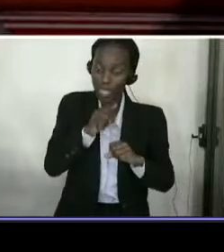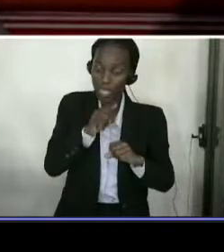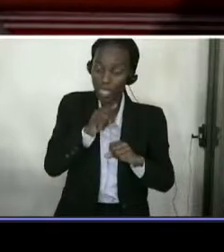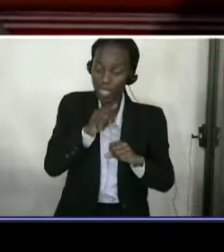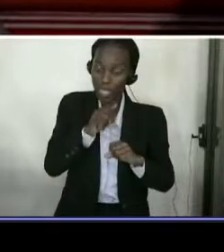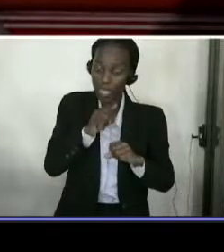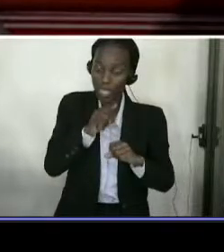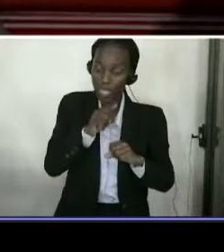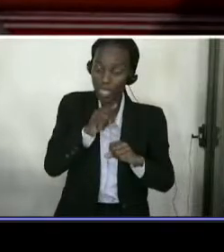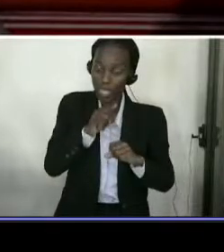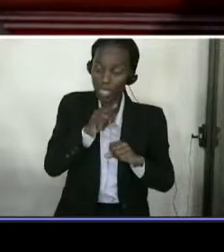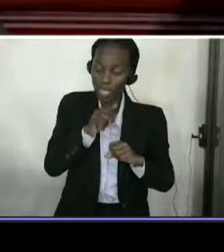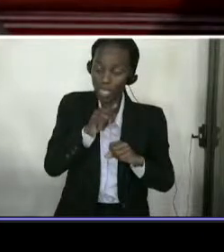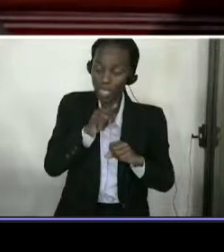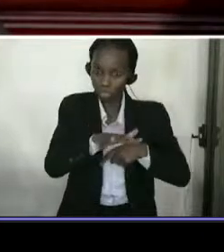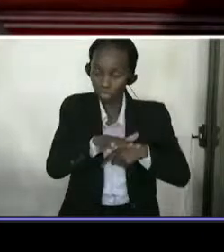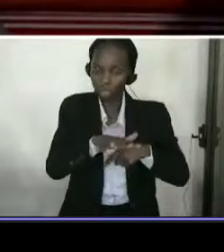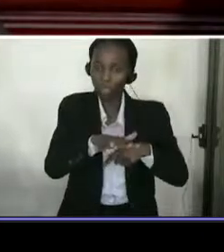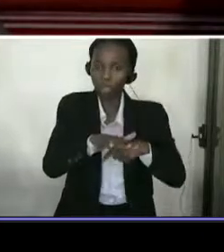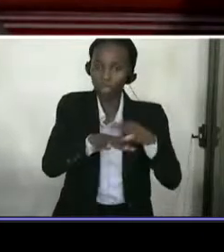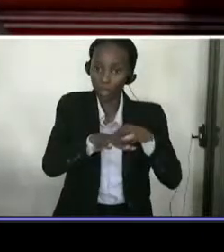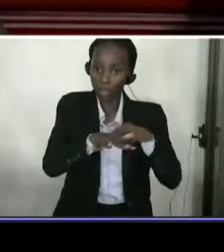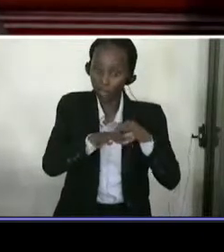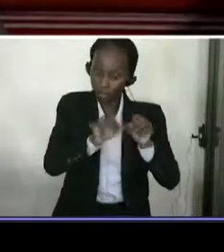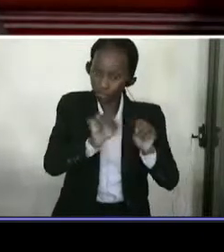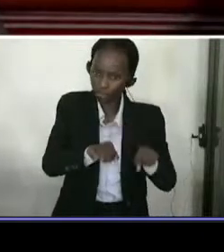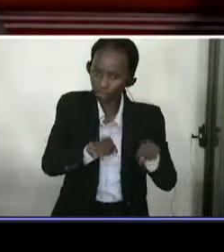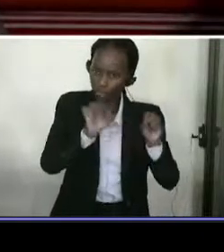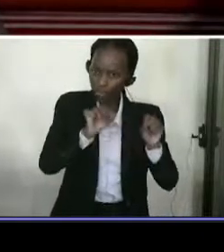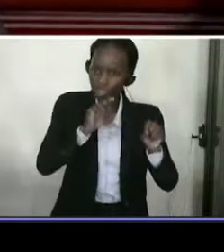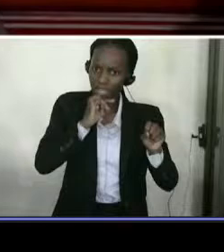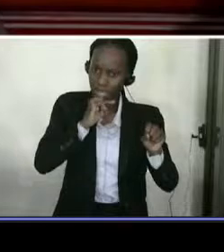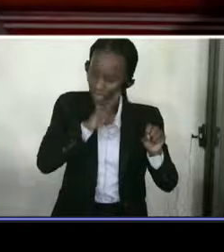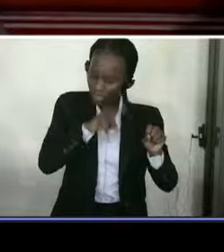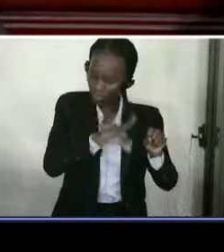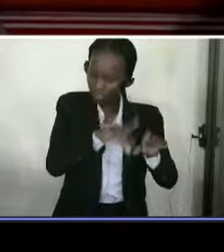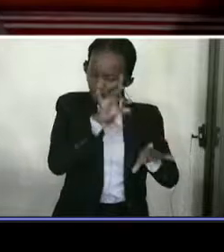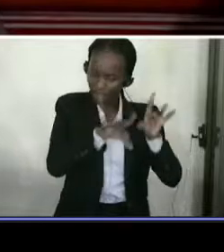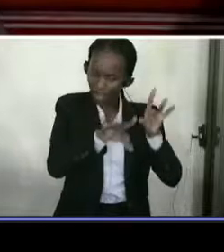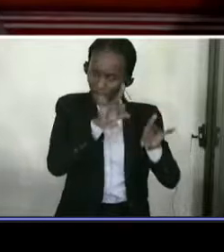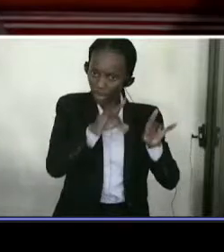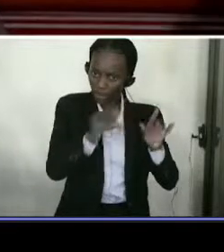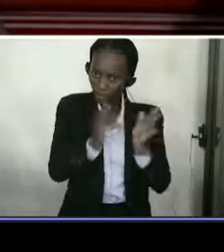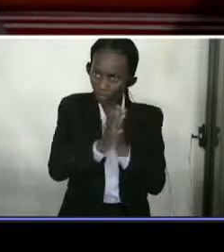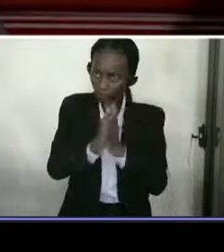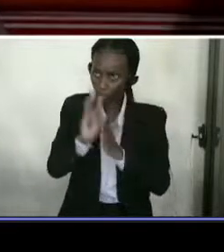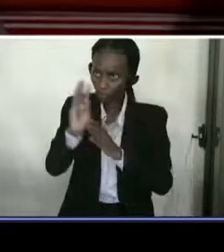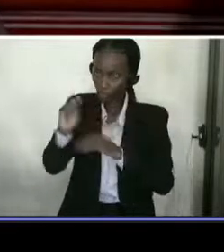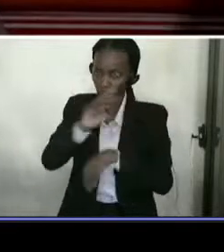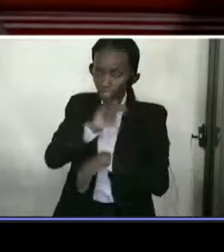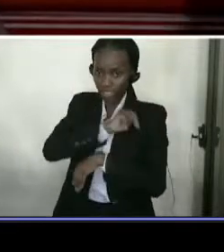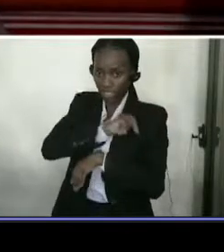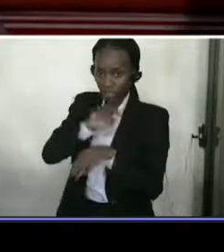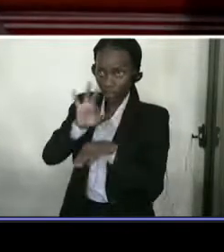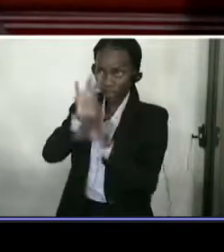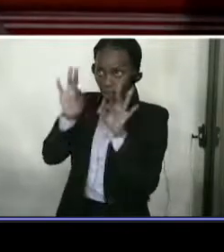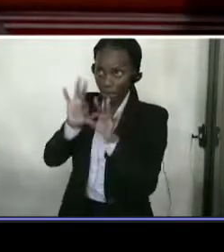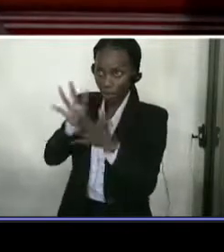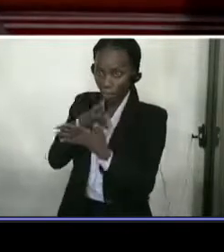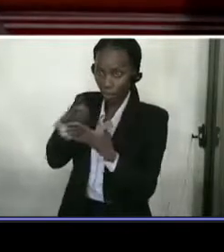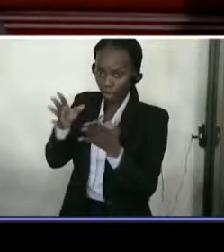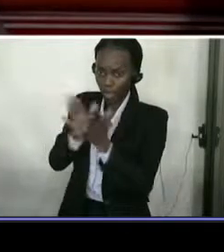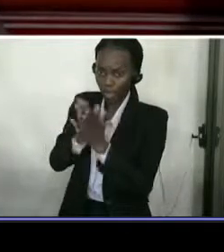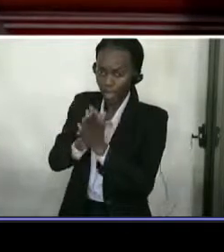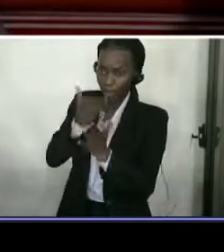source of adverse audit findings. We ask for the KwaZulu-Natal framework on consequence management to be reviewed